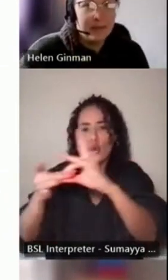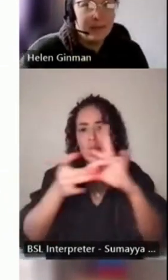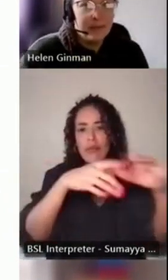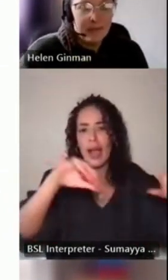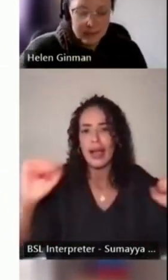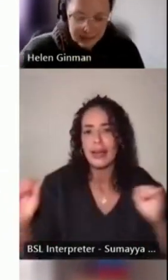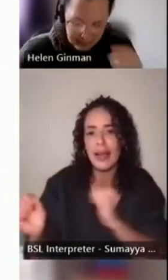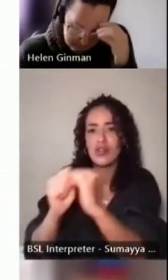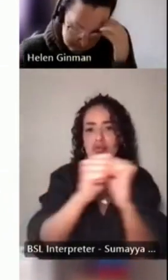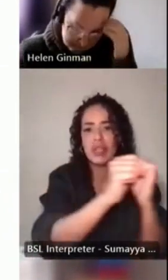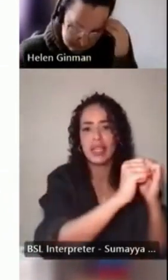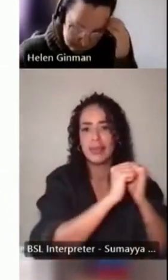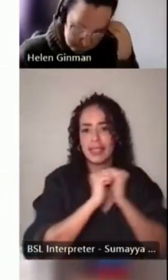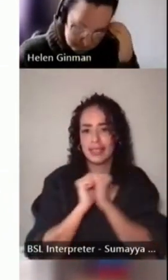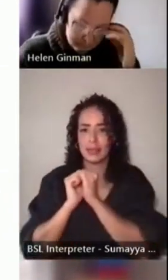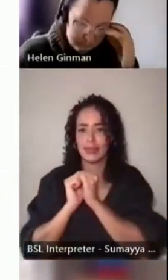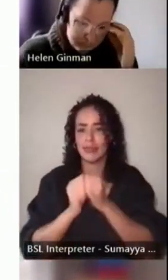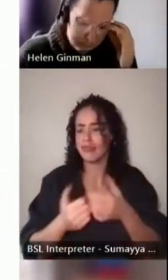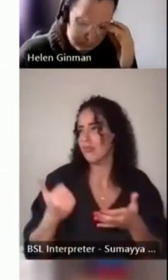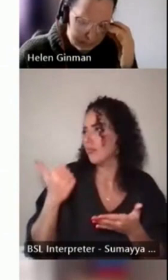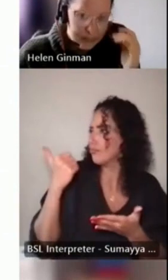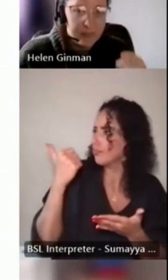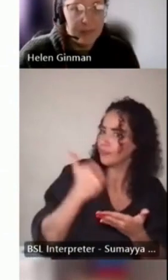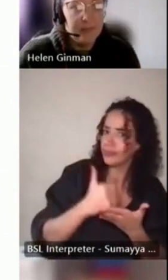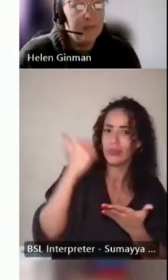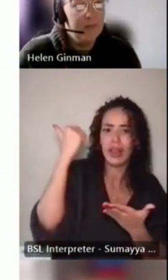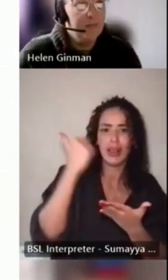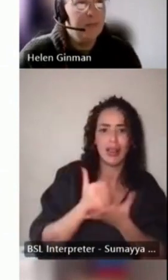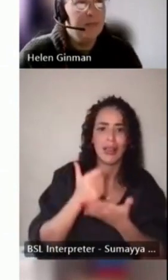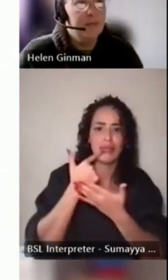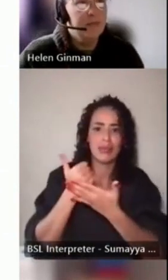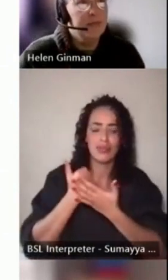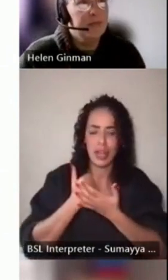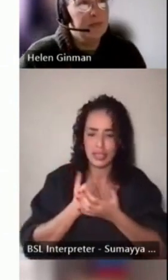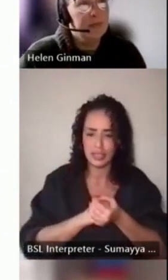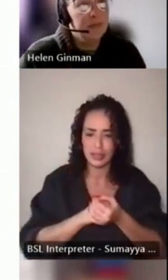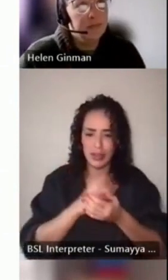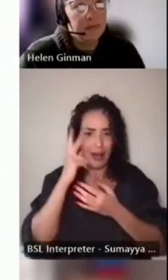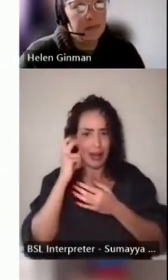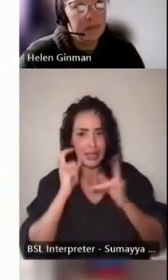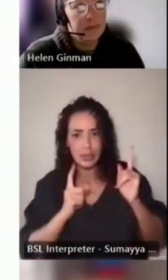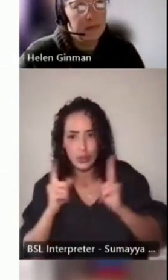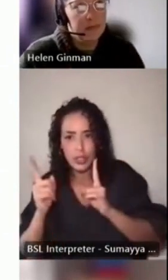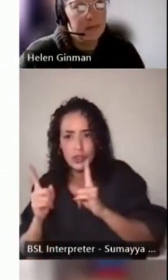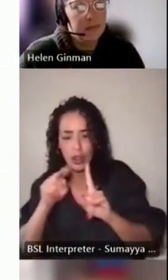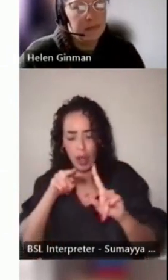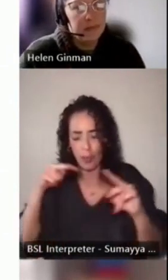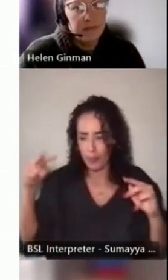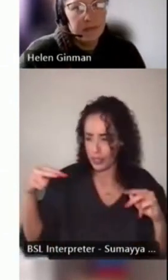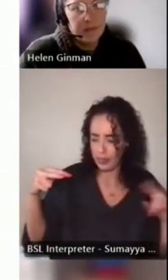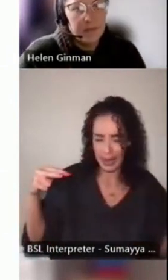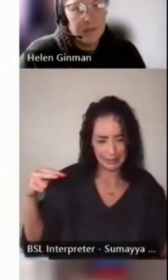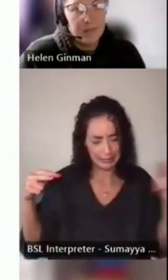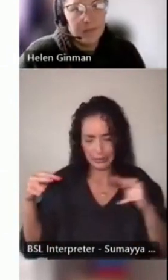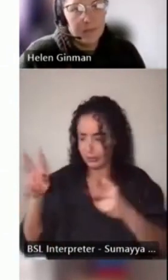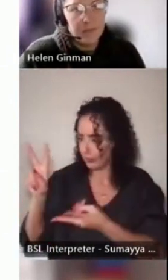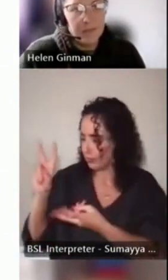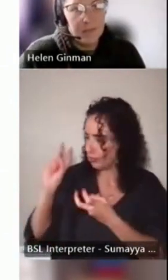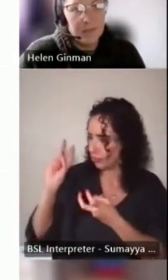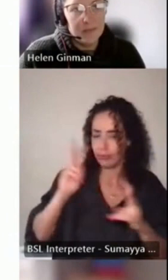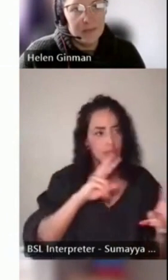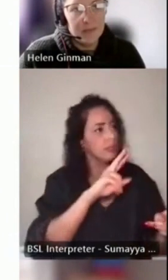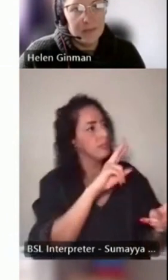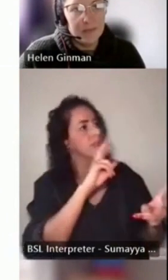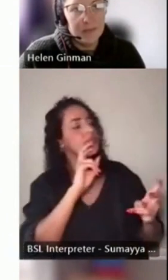Yeah, definitely. Really fab suggestions there. You know, listening to each other's perspectives, taking opinions out of